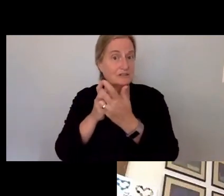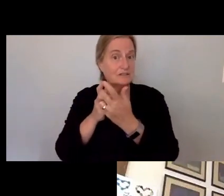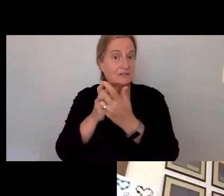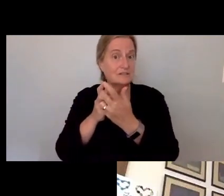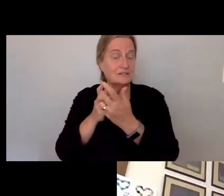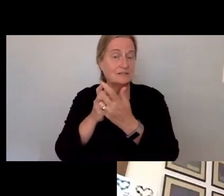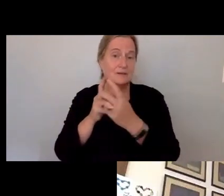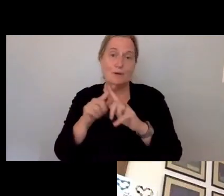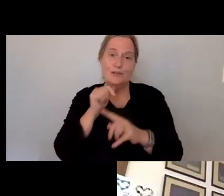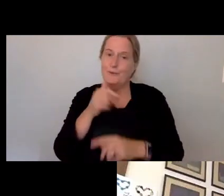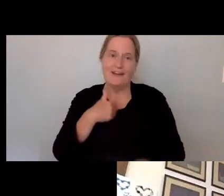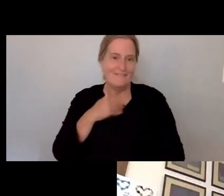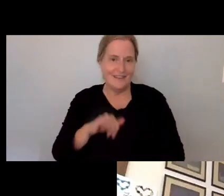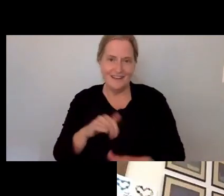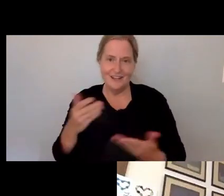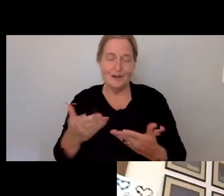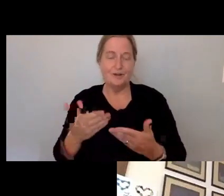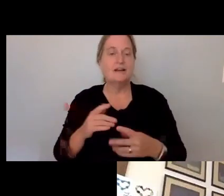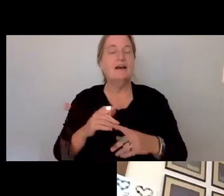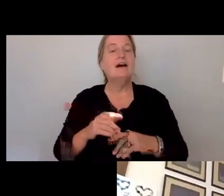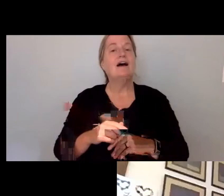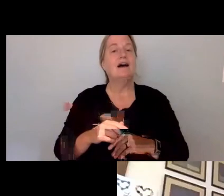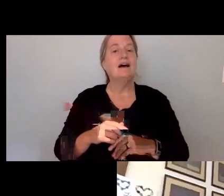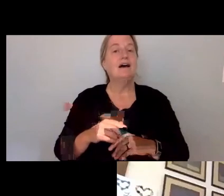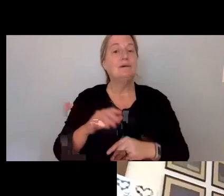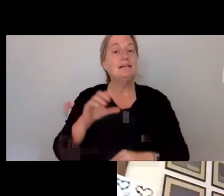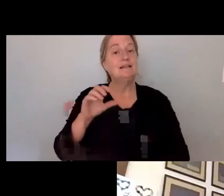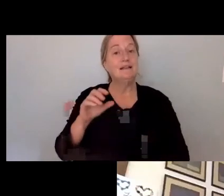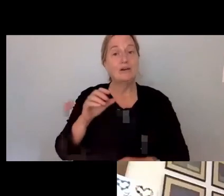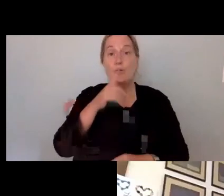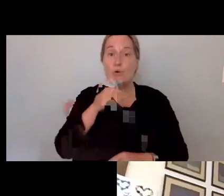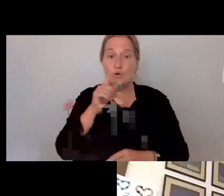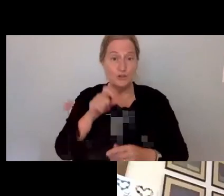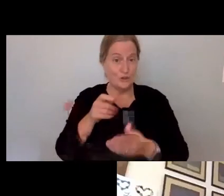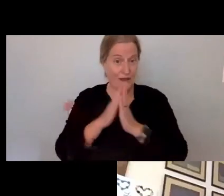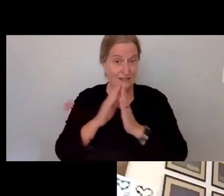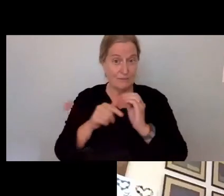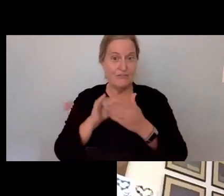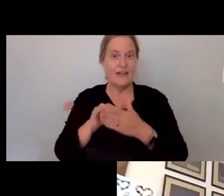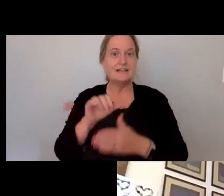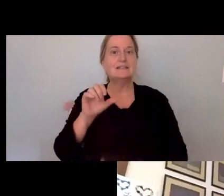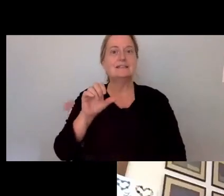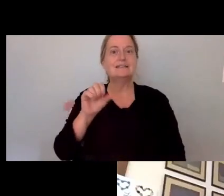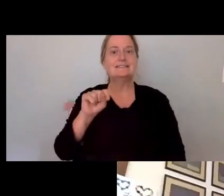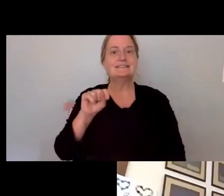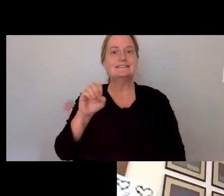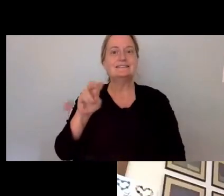But there's the but clause. Steve Simon, I believe, is the proper choice in addressing that because it is a Secretary of State's issue.